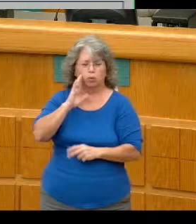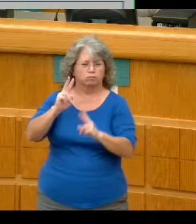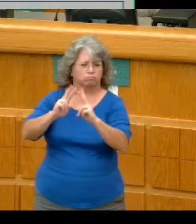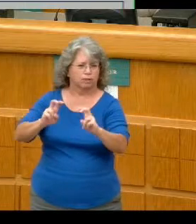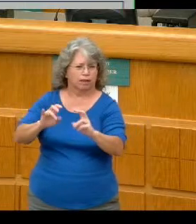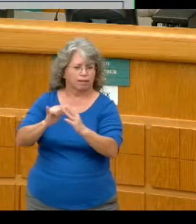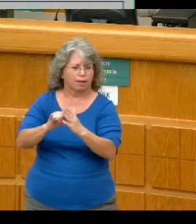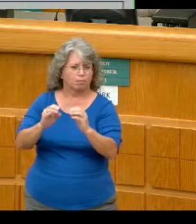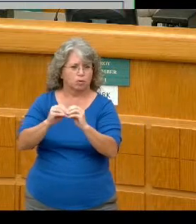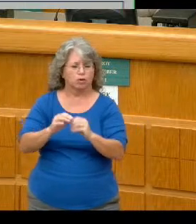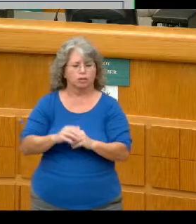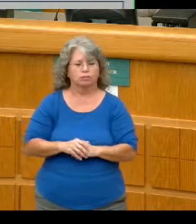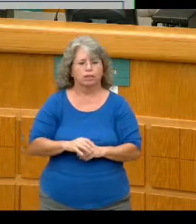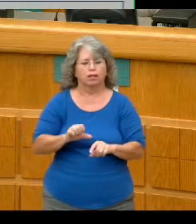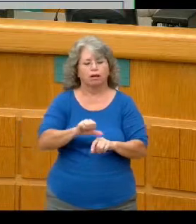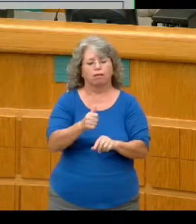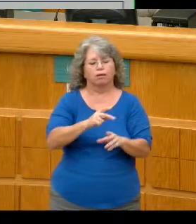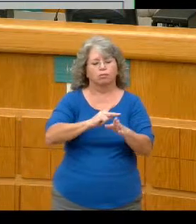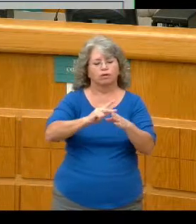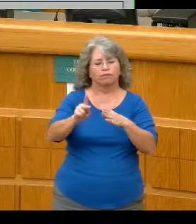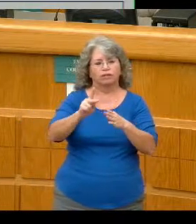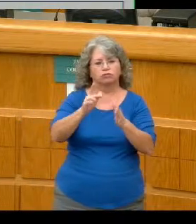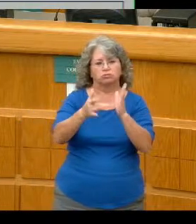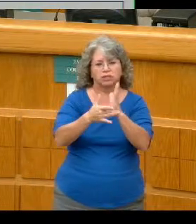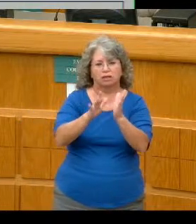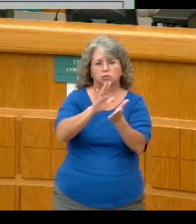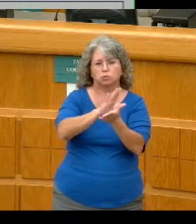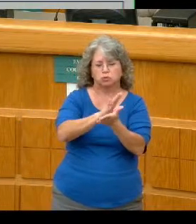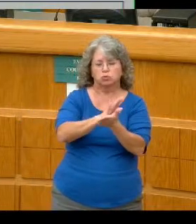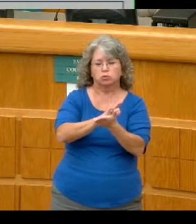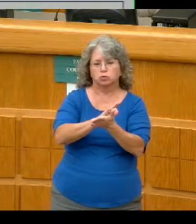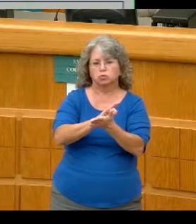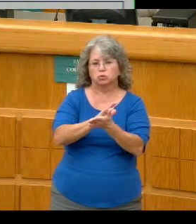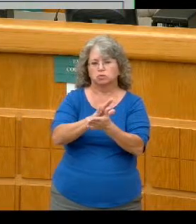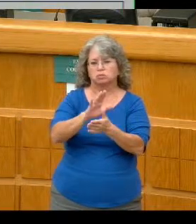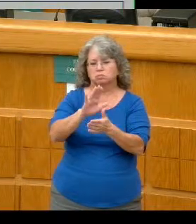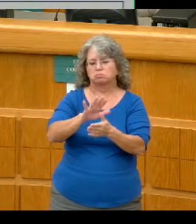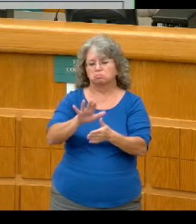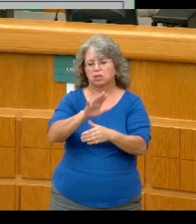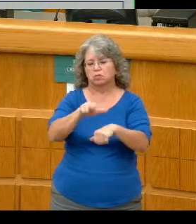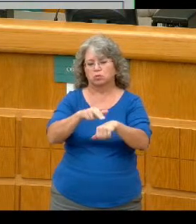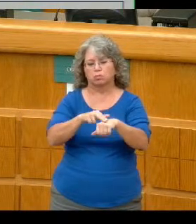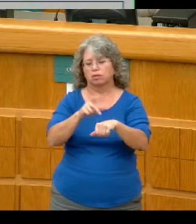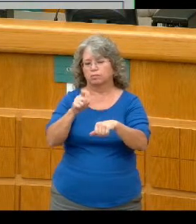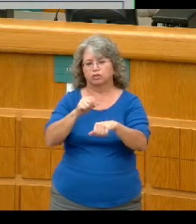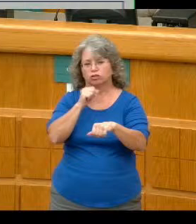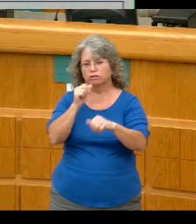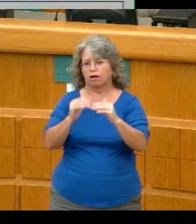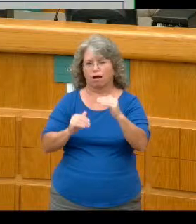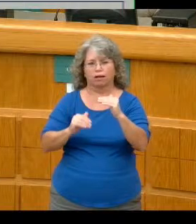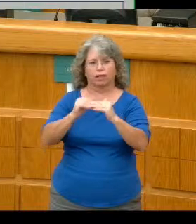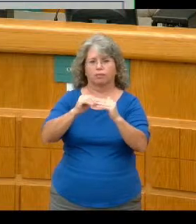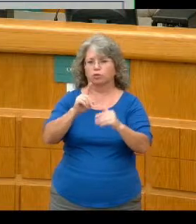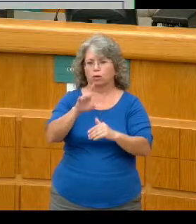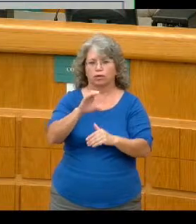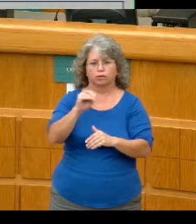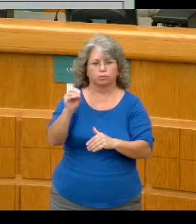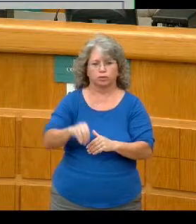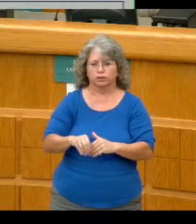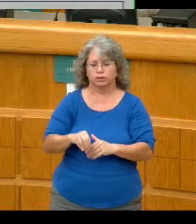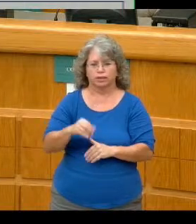more. Professional and technical schools seem to be about level right now. We'll see if that trend continues. It shouldn't go to